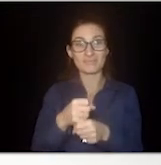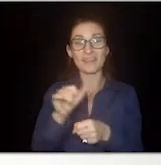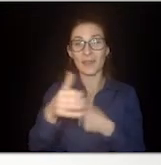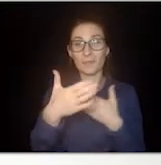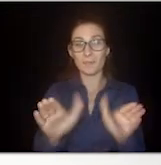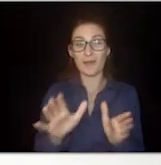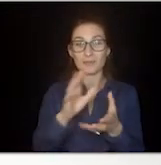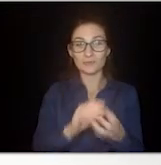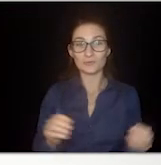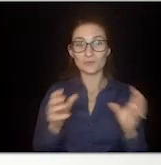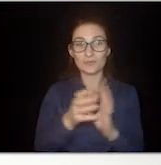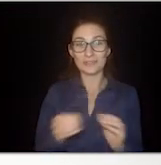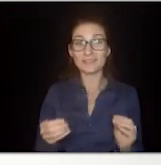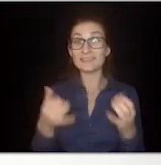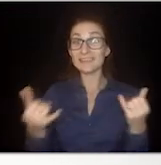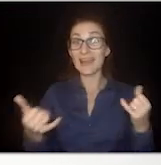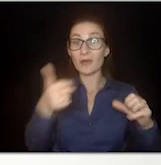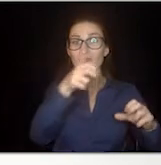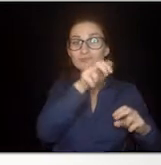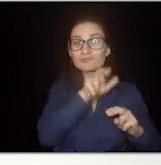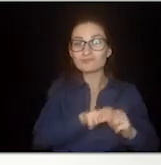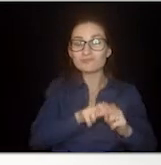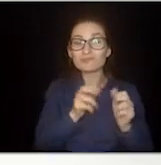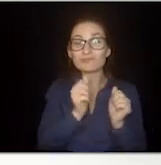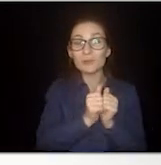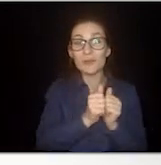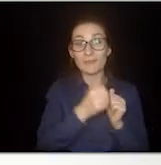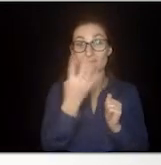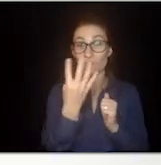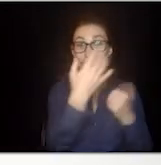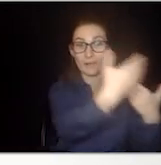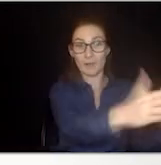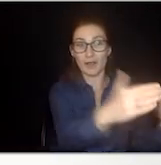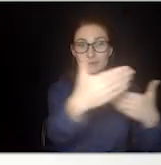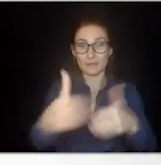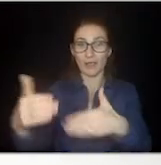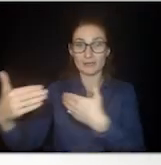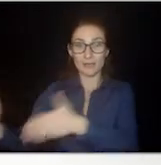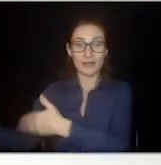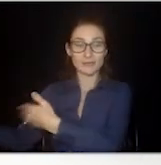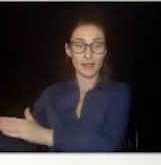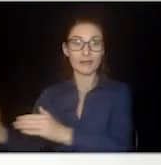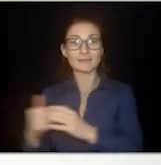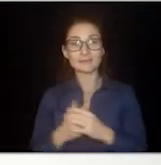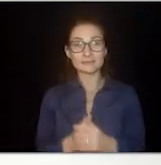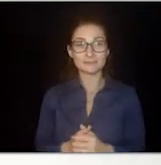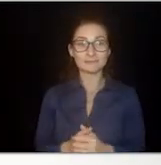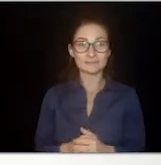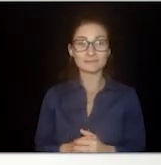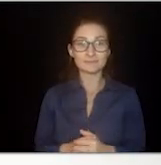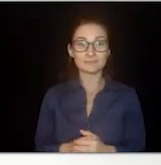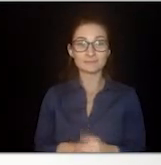Freddie and Ms. Prey sit with 4 story boxes and a box filled with the routine objects.